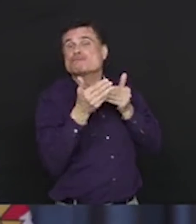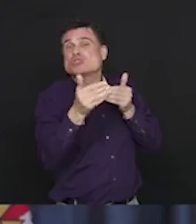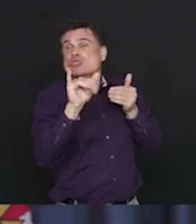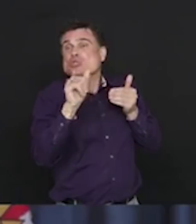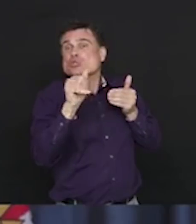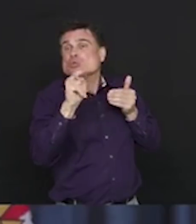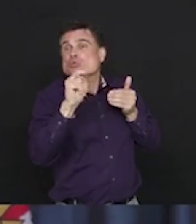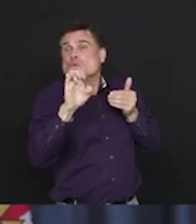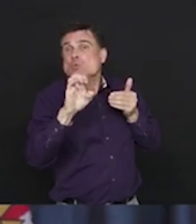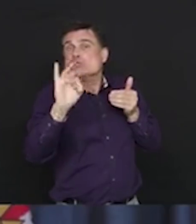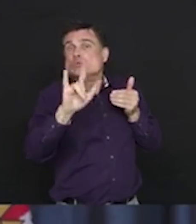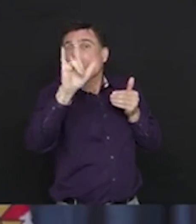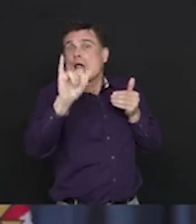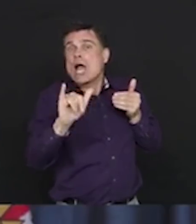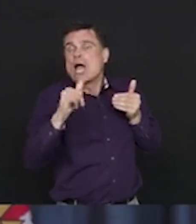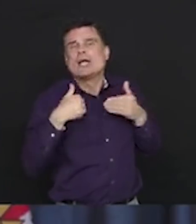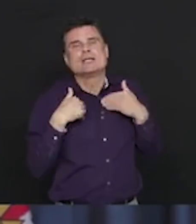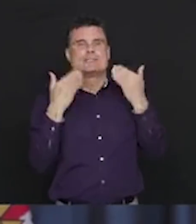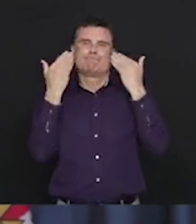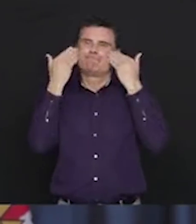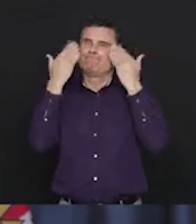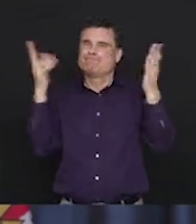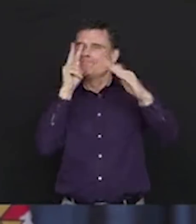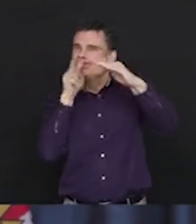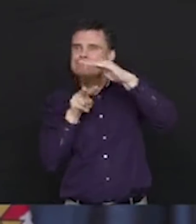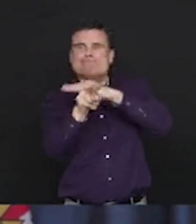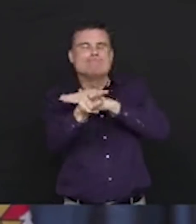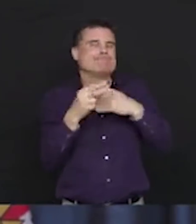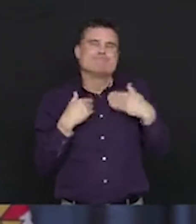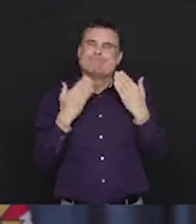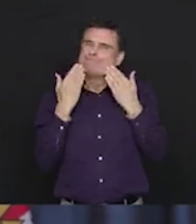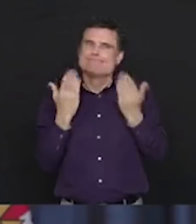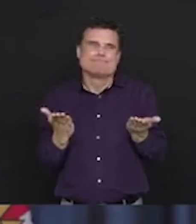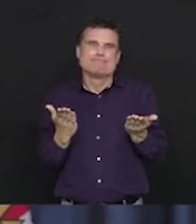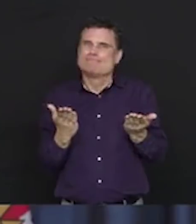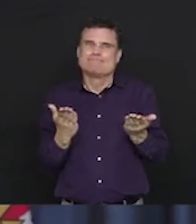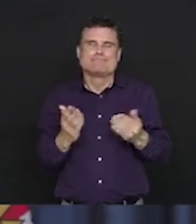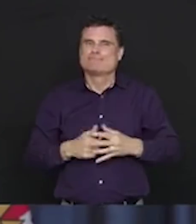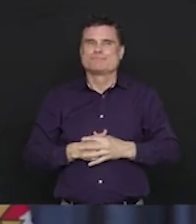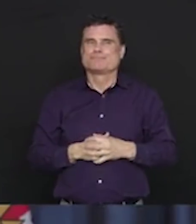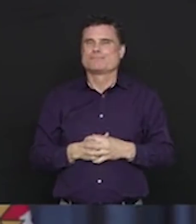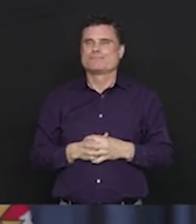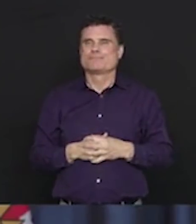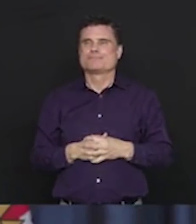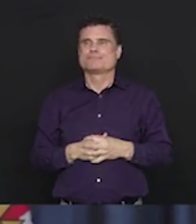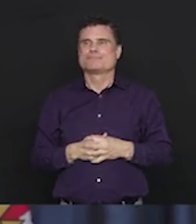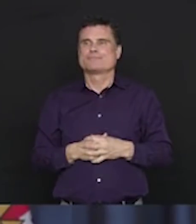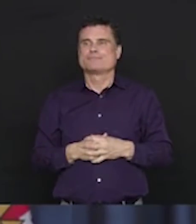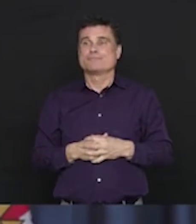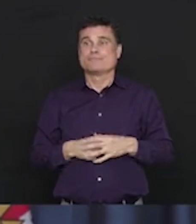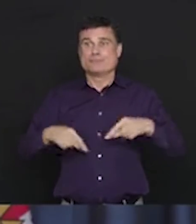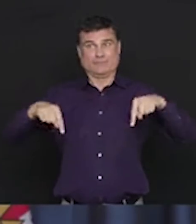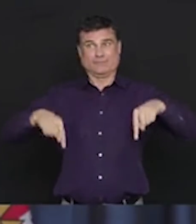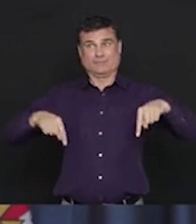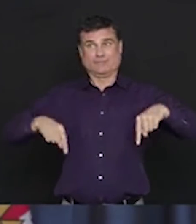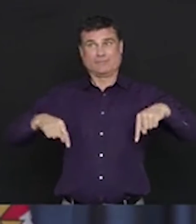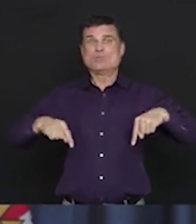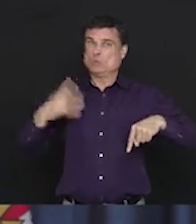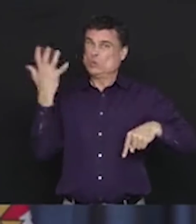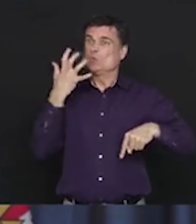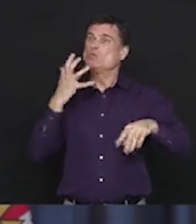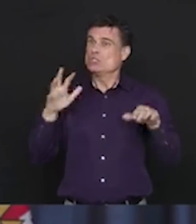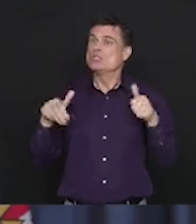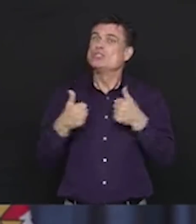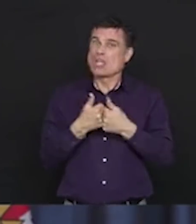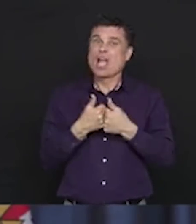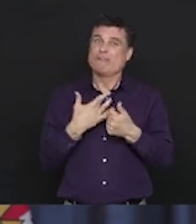100% effort to bend the curve. But this is going to be challenged for a long time. I think I've consistently said weeks,